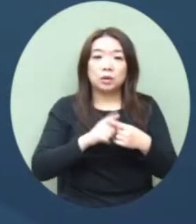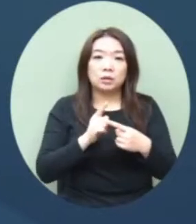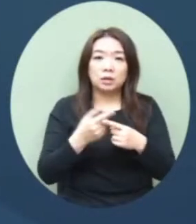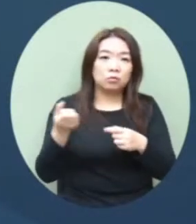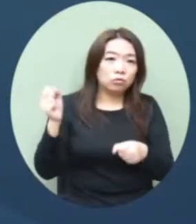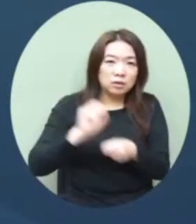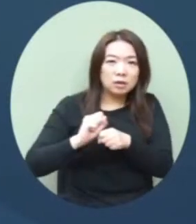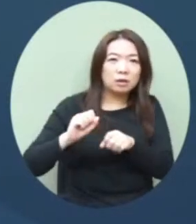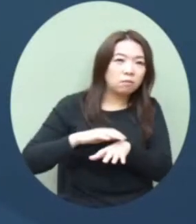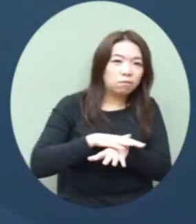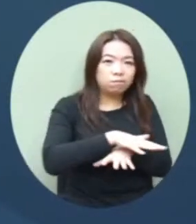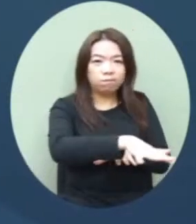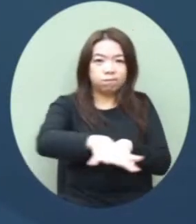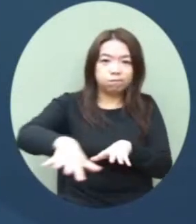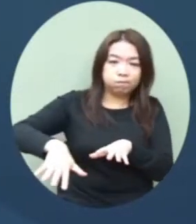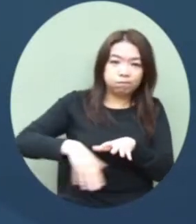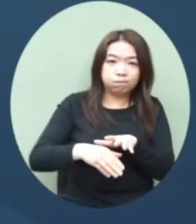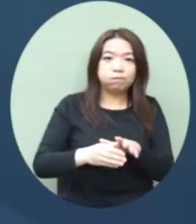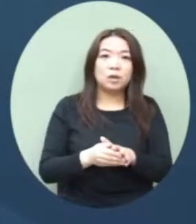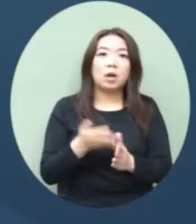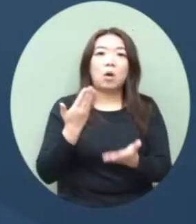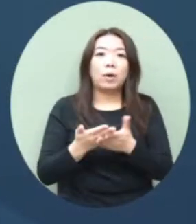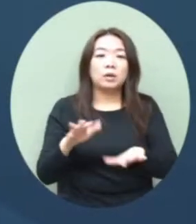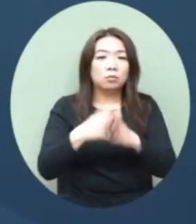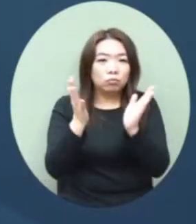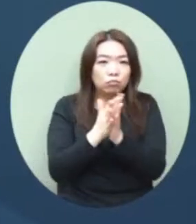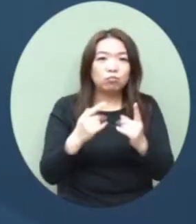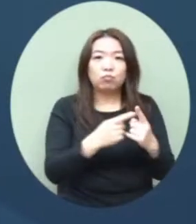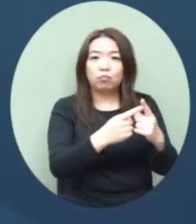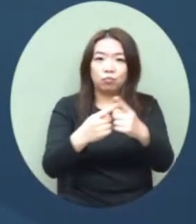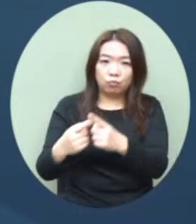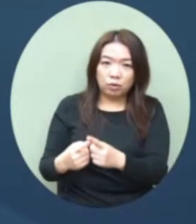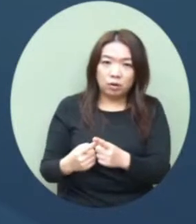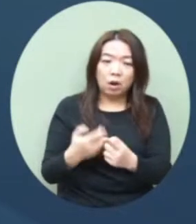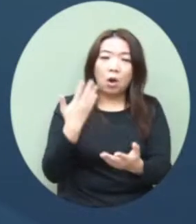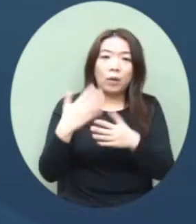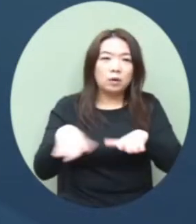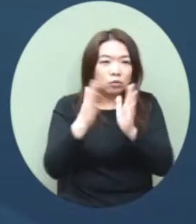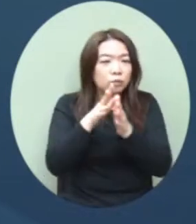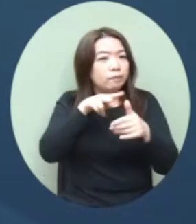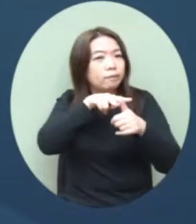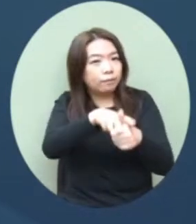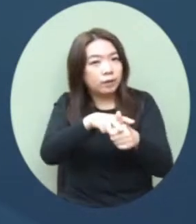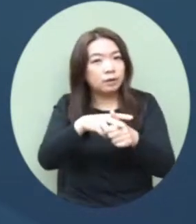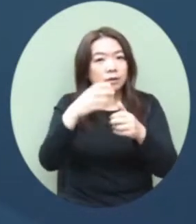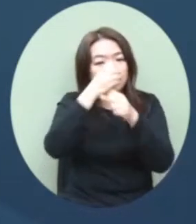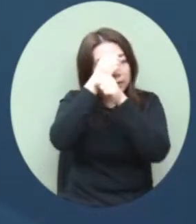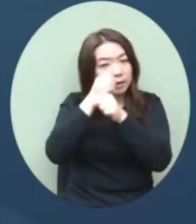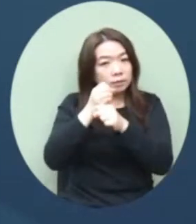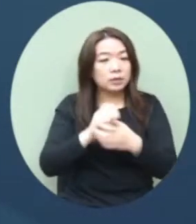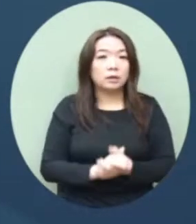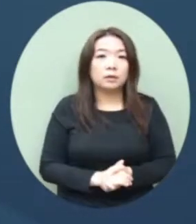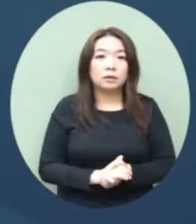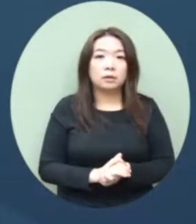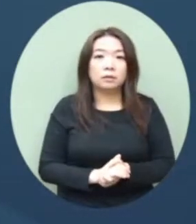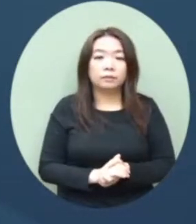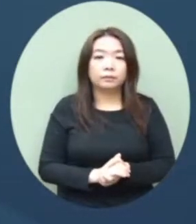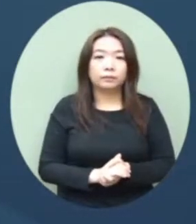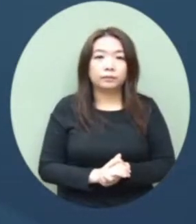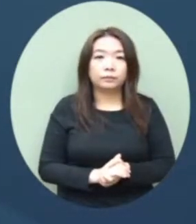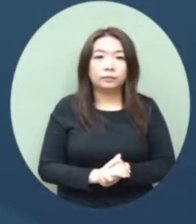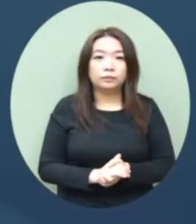last question first. With regard to more extensive or even